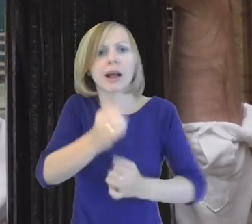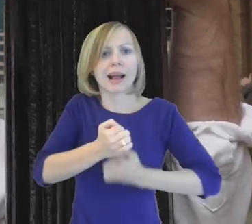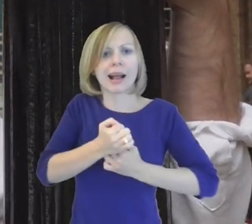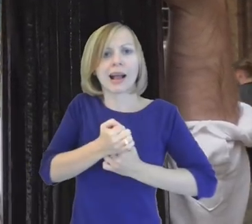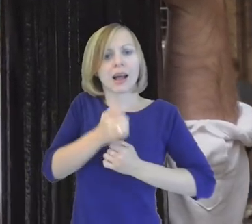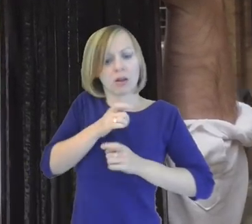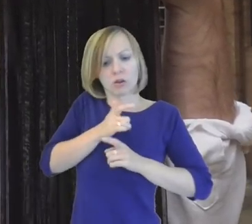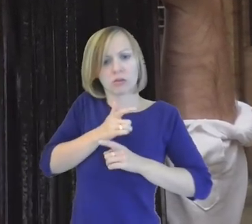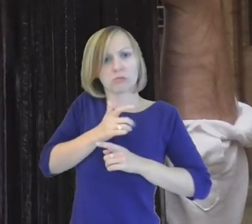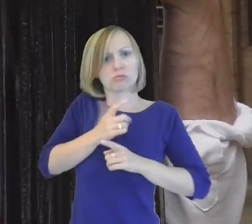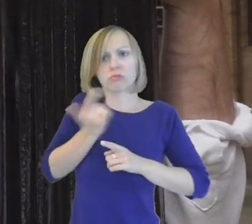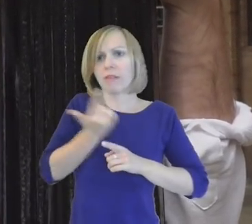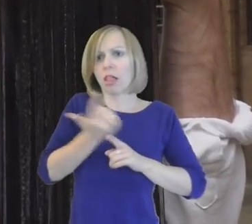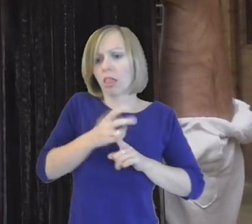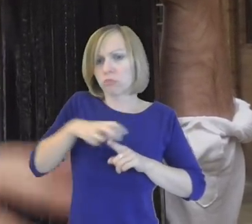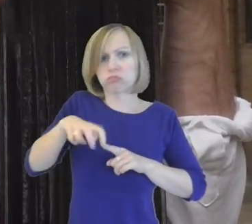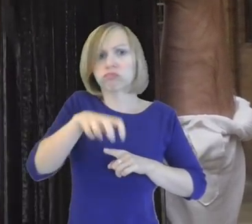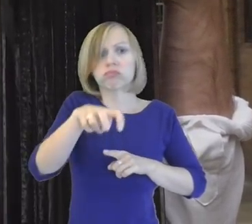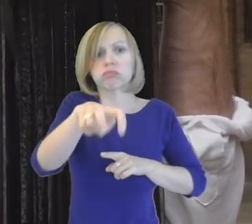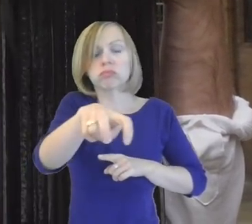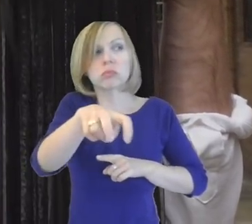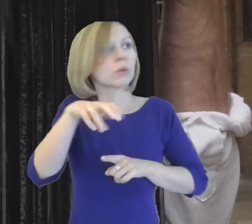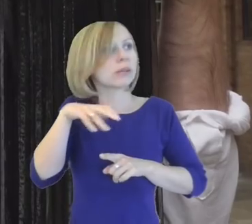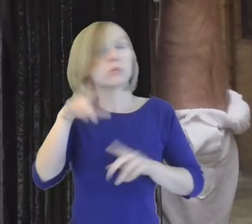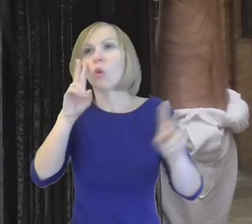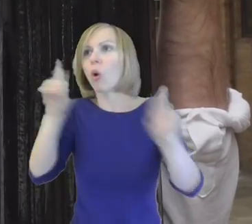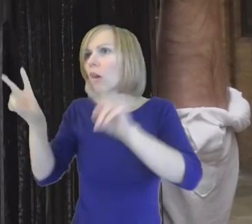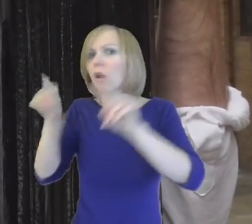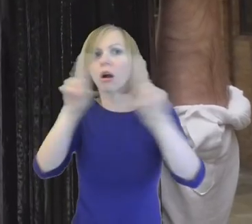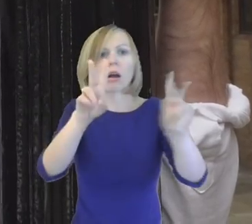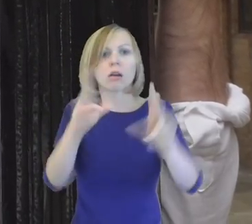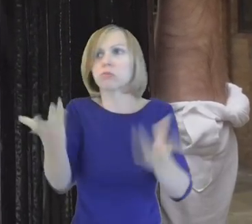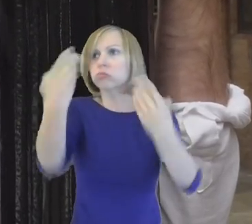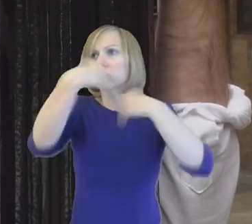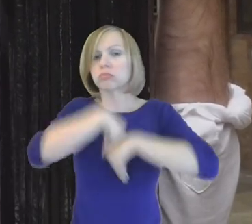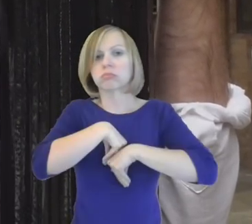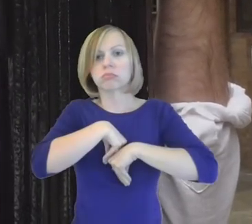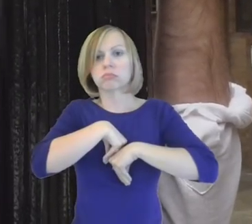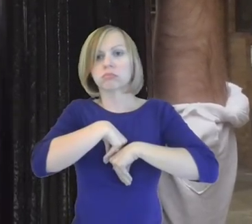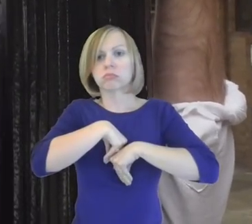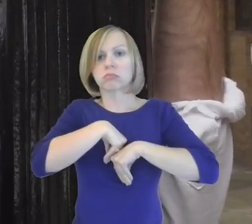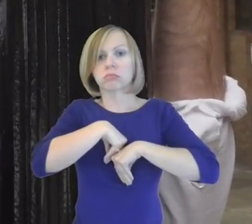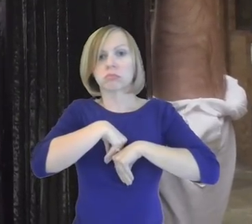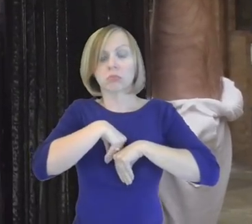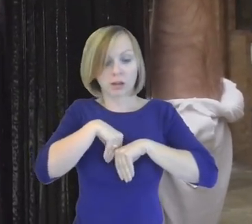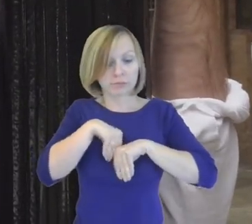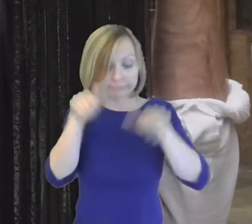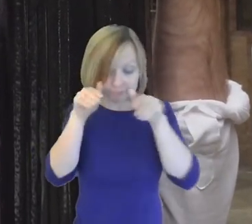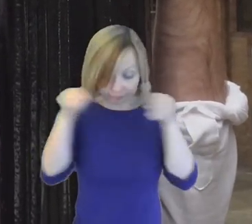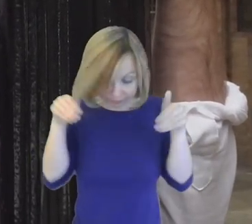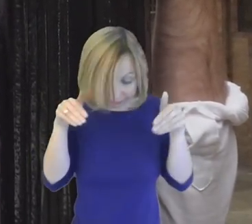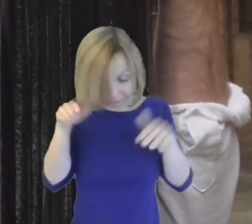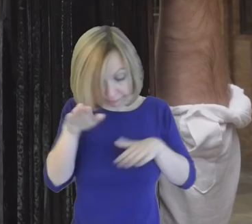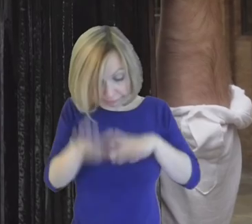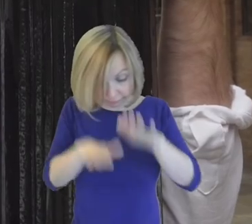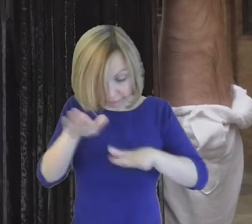will take, is that we need to take in that which is around us, that which is beyond us, that which is outside the confines